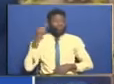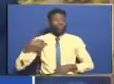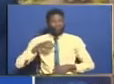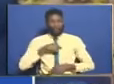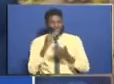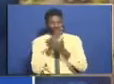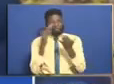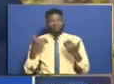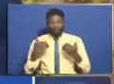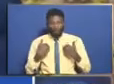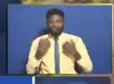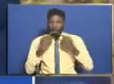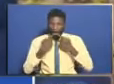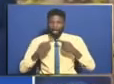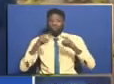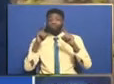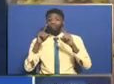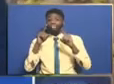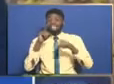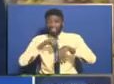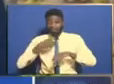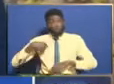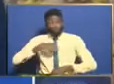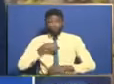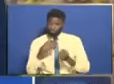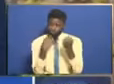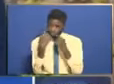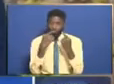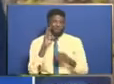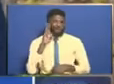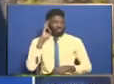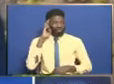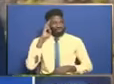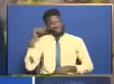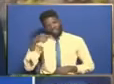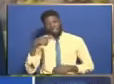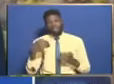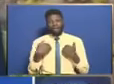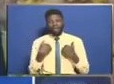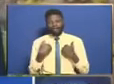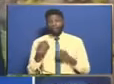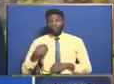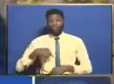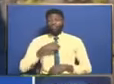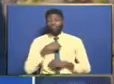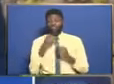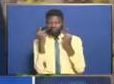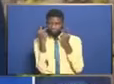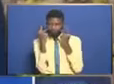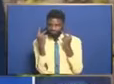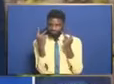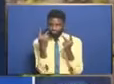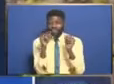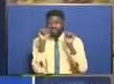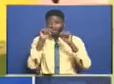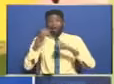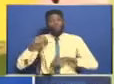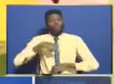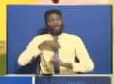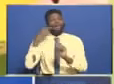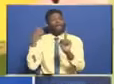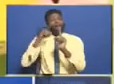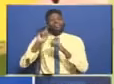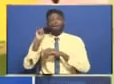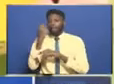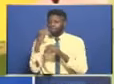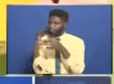we have a reason as to why we are saying what we are saying. We are able to see, and we want this Kenya to remain united. And most of the